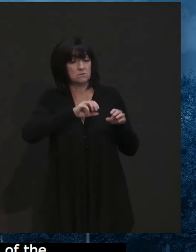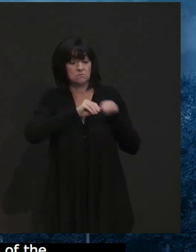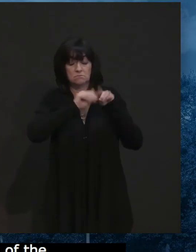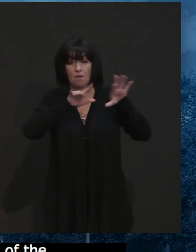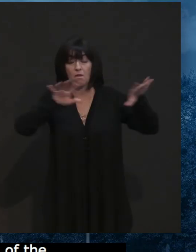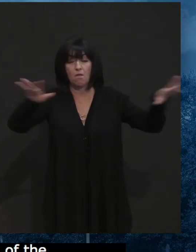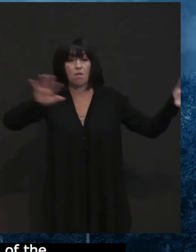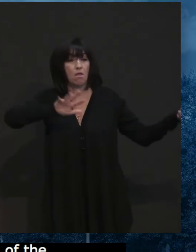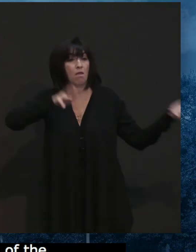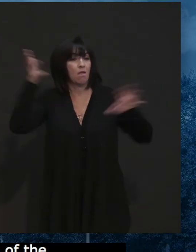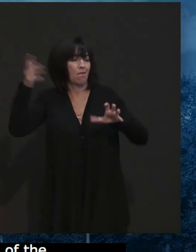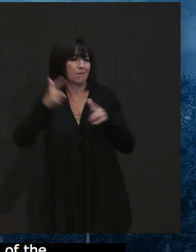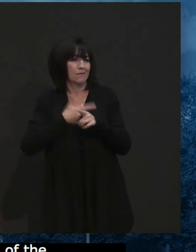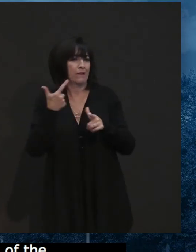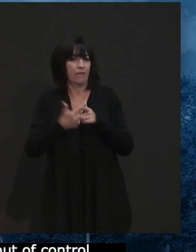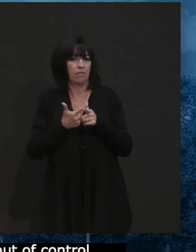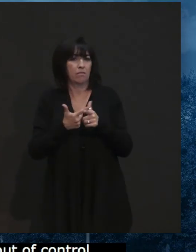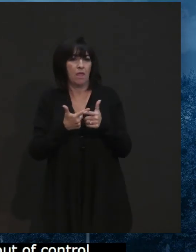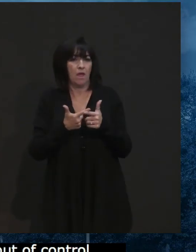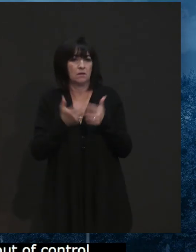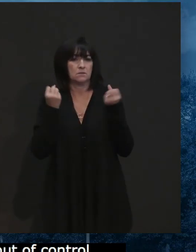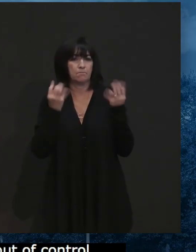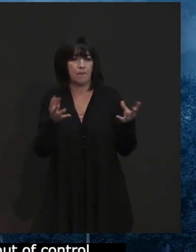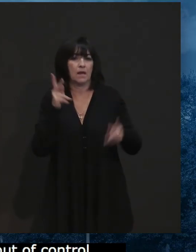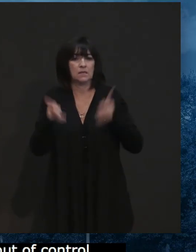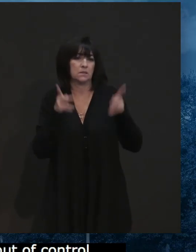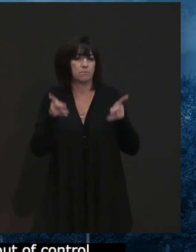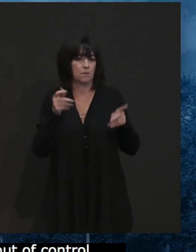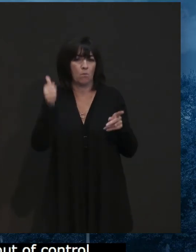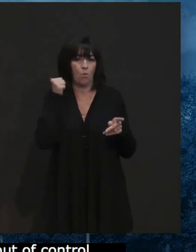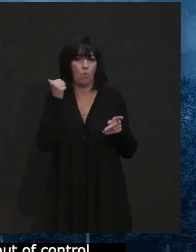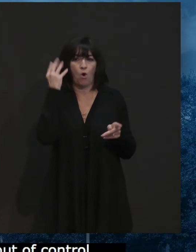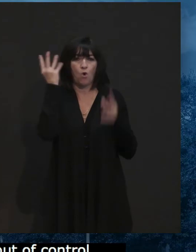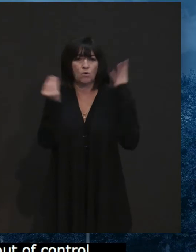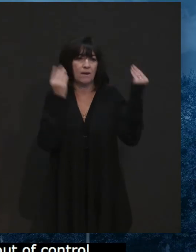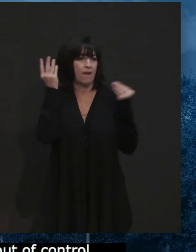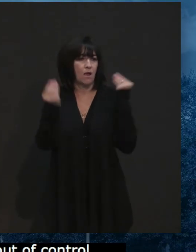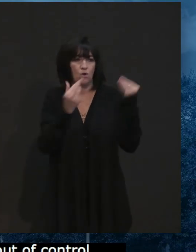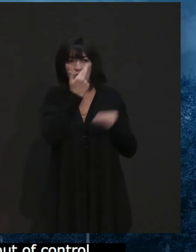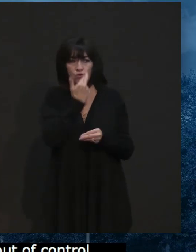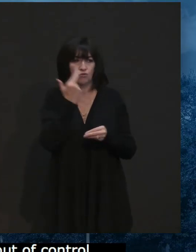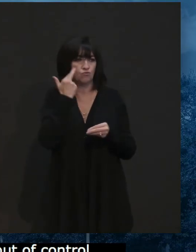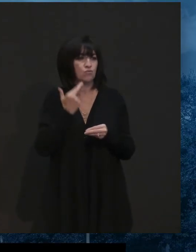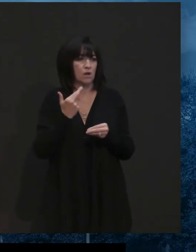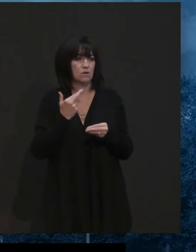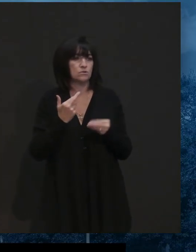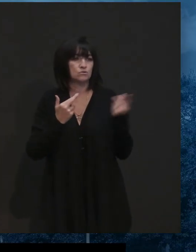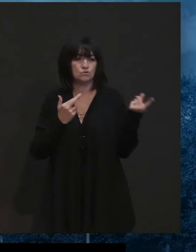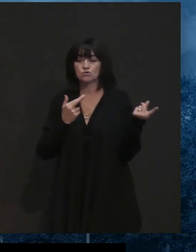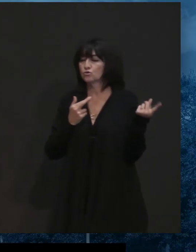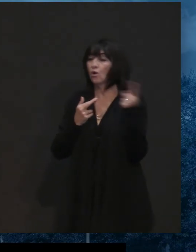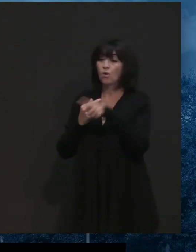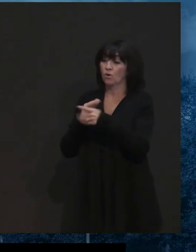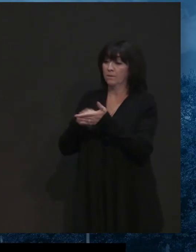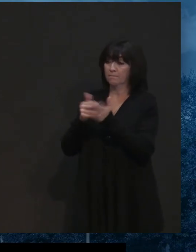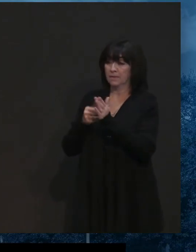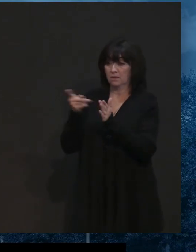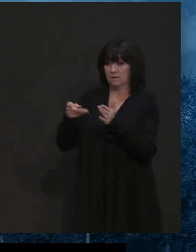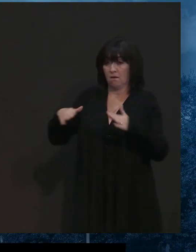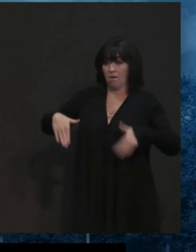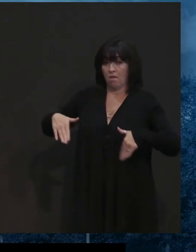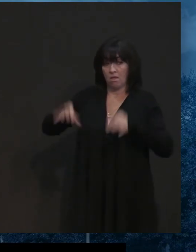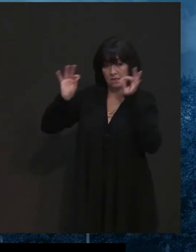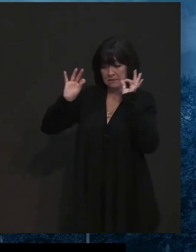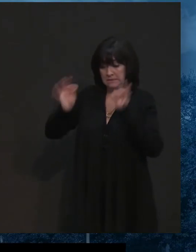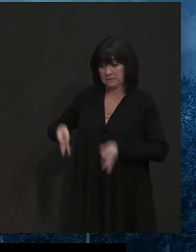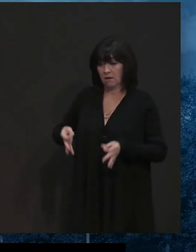then people aren't going to go to restaurants and all the rest of it. If I'm hearing you correctly, a decision has not been definitively made Right. yet about what's next, but